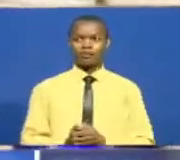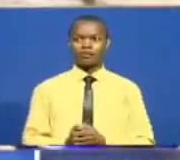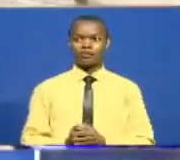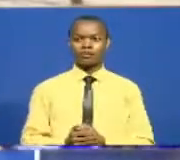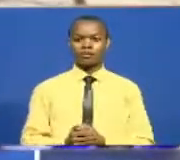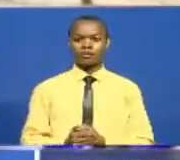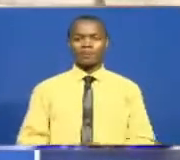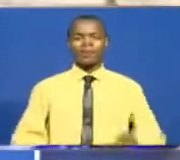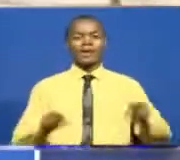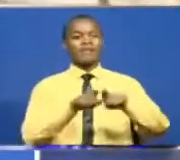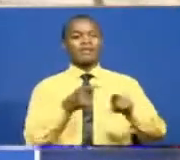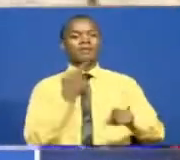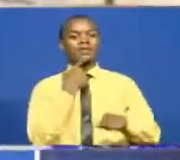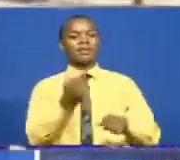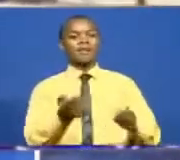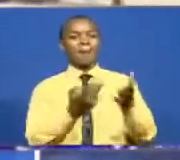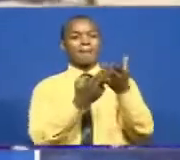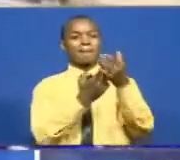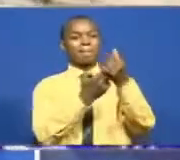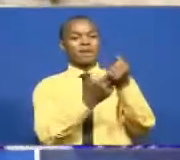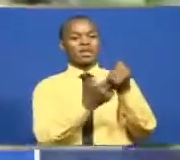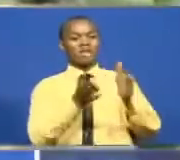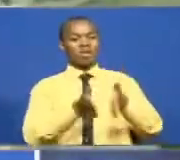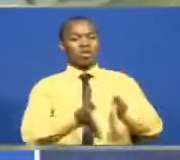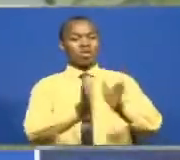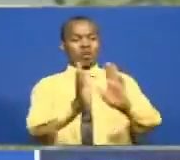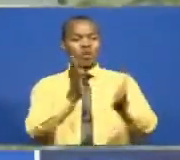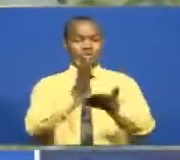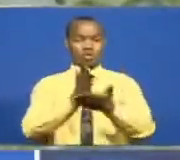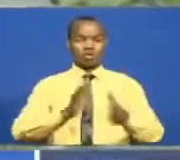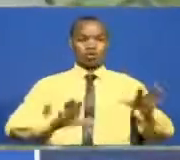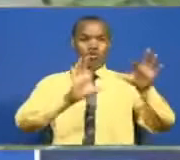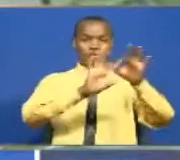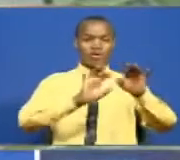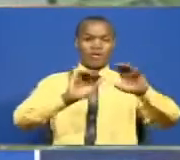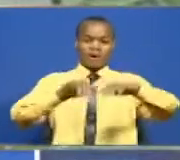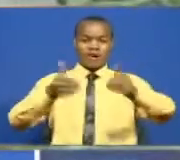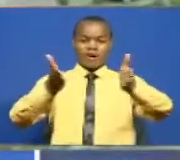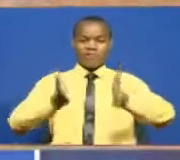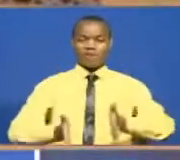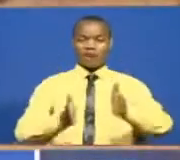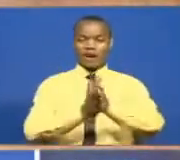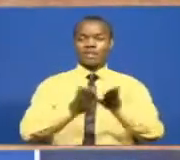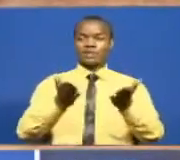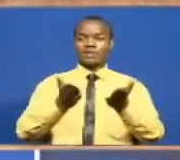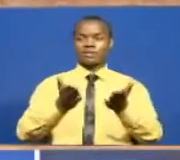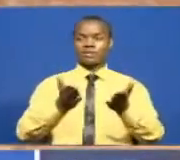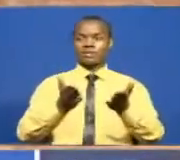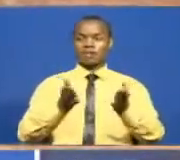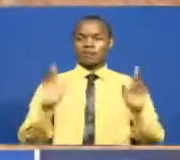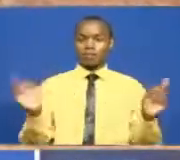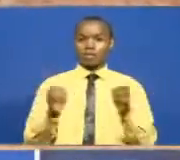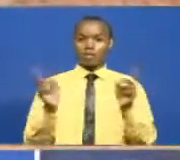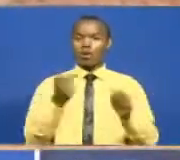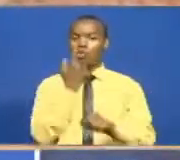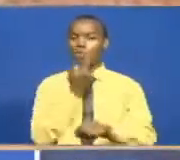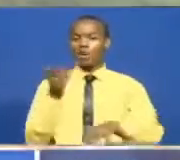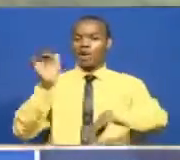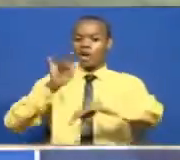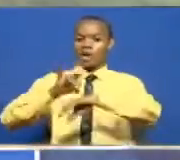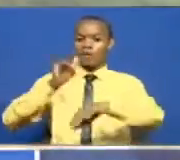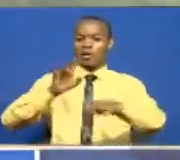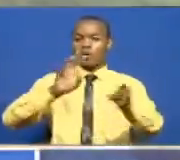He reiterated that the partnership was a way of building resilience among farmers and pastoralists who have been adversely affected by climate